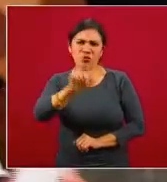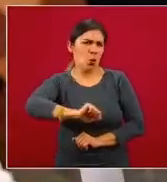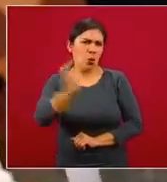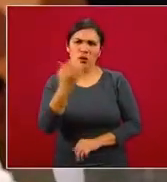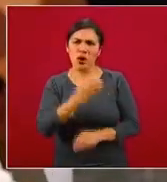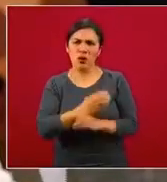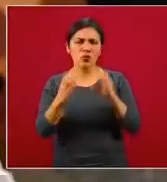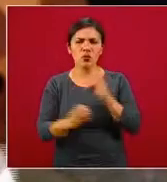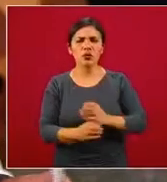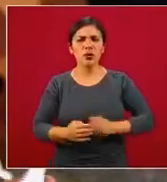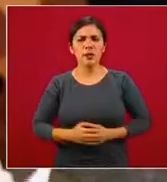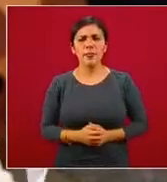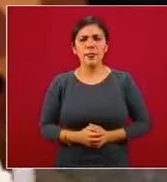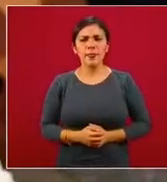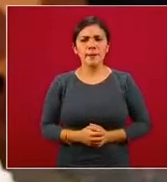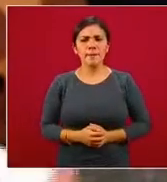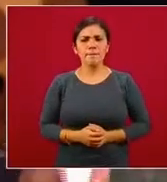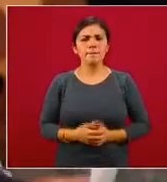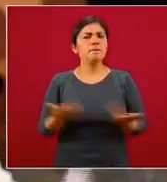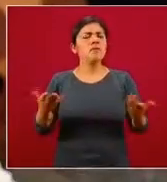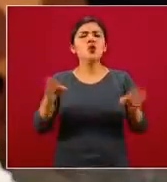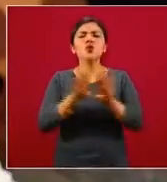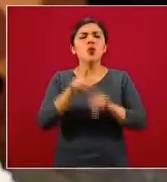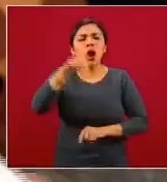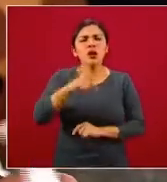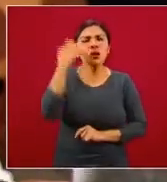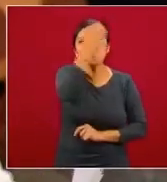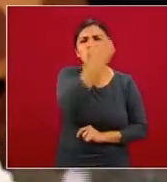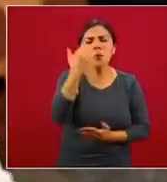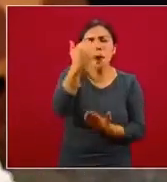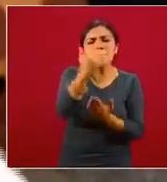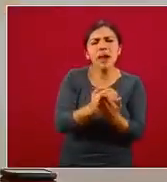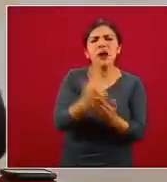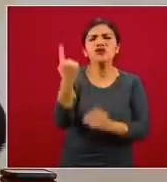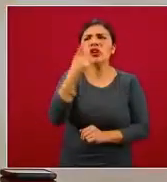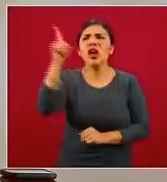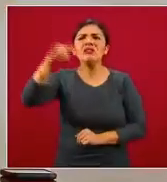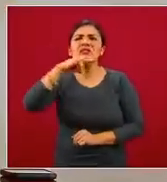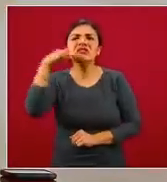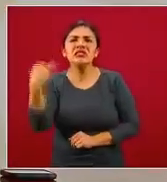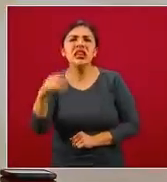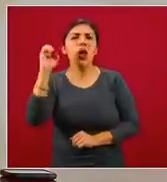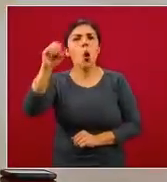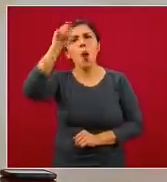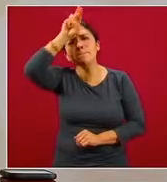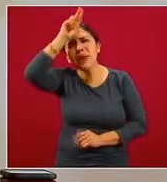300,000 tests more, and if we need to buy more, then we will buy more.